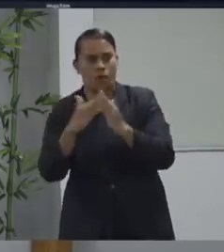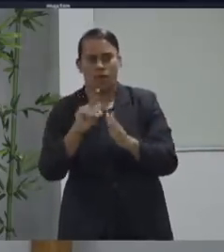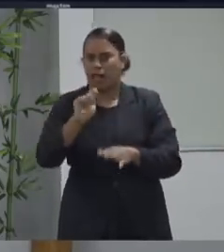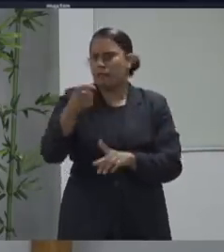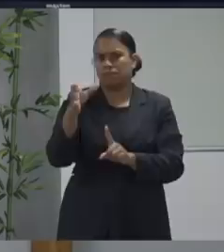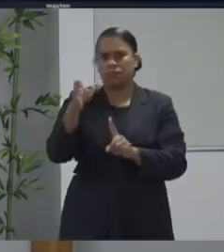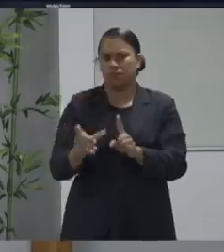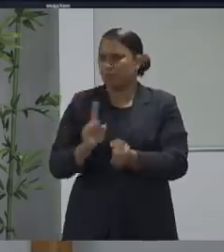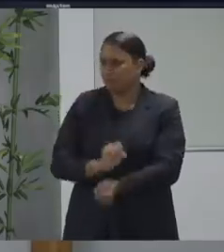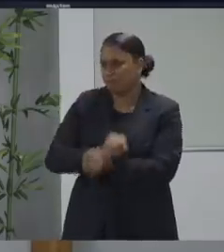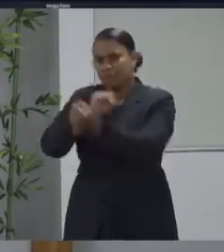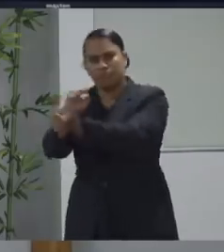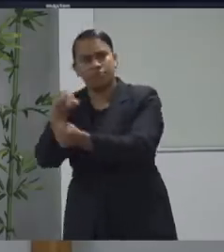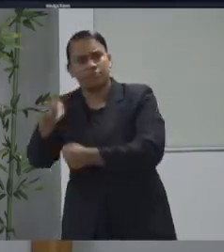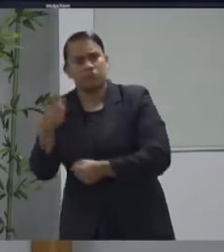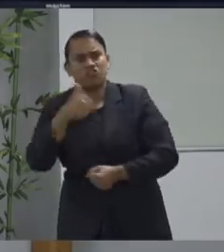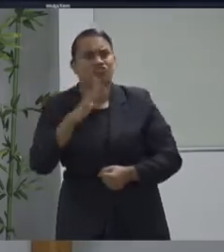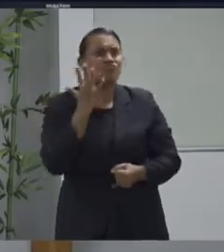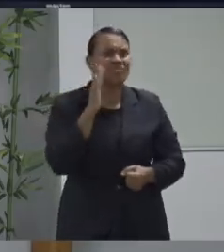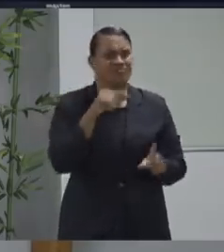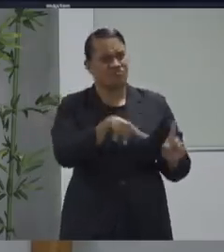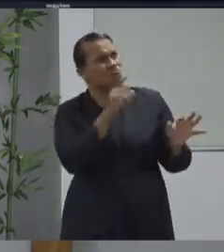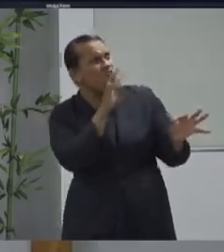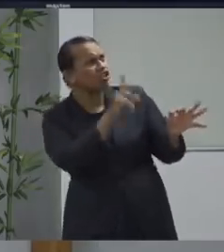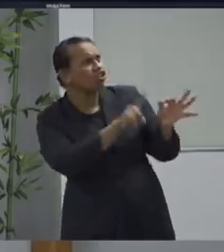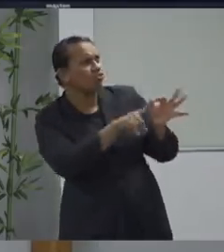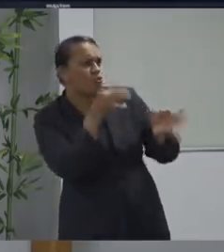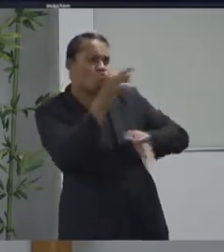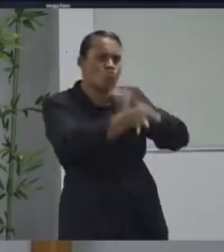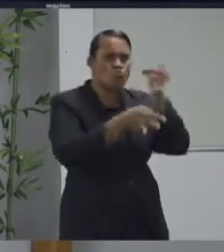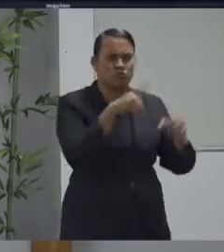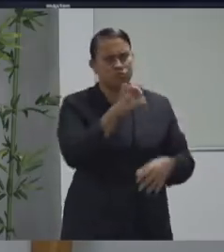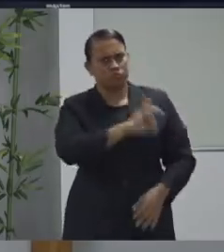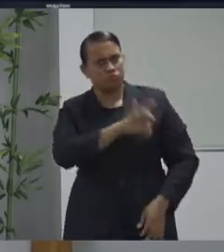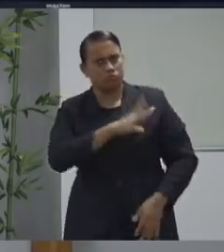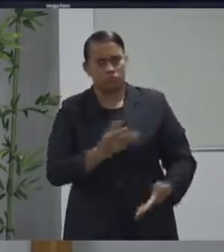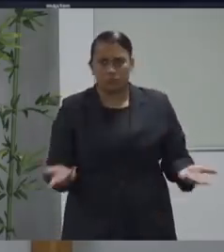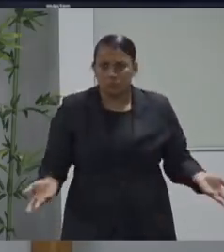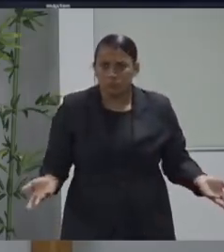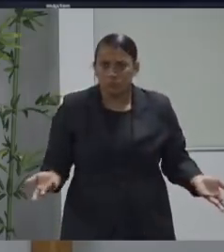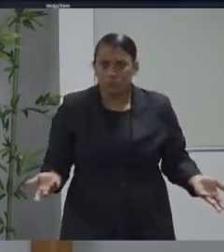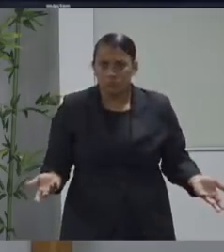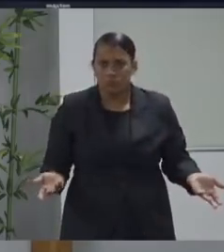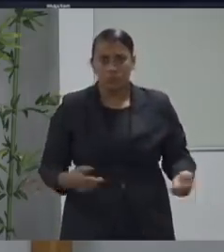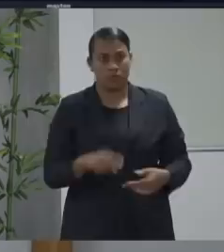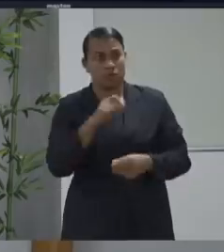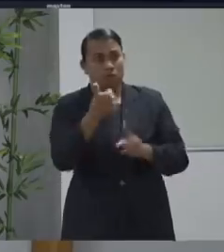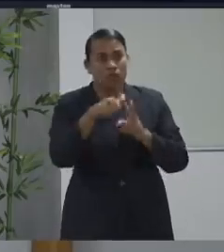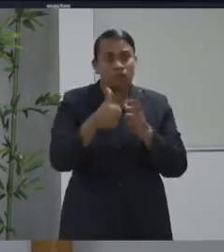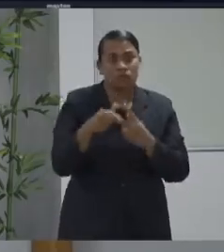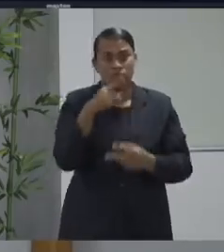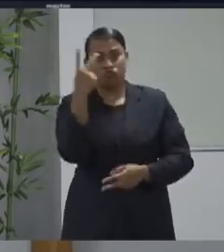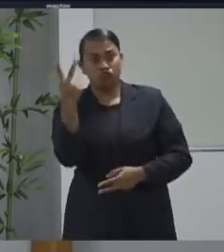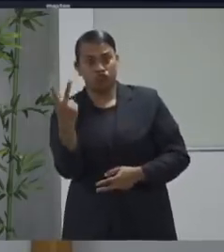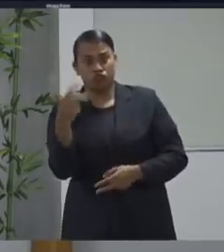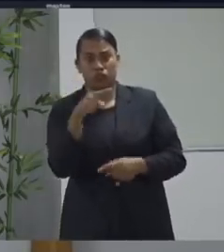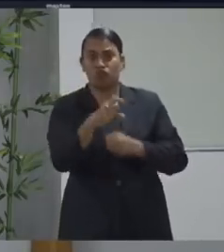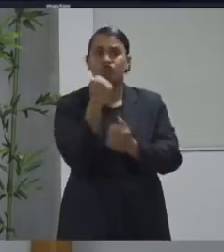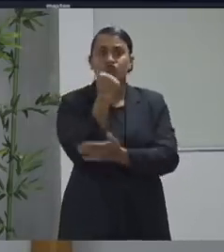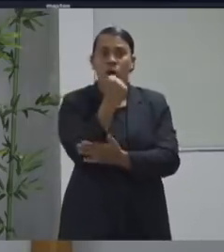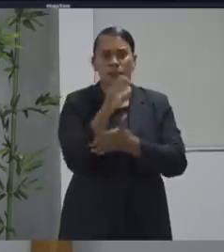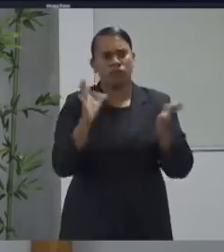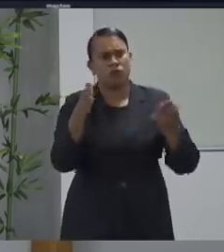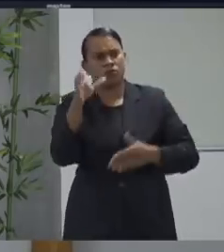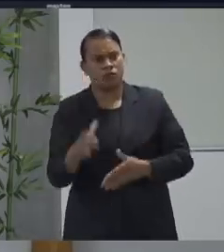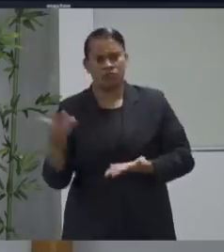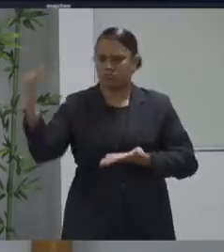outside when questioned by our police officers. We also had 2 rugby players returning from overseas who